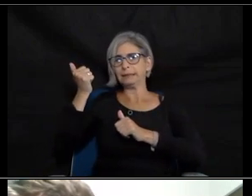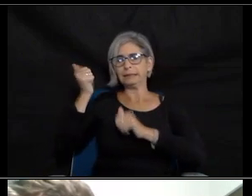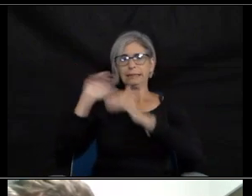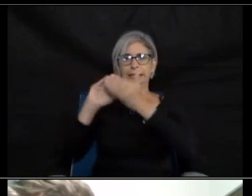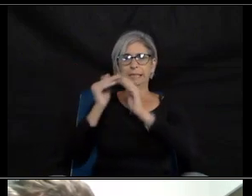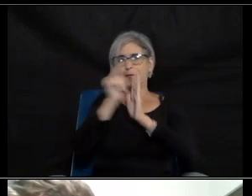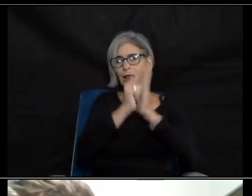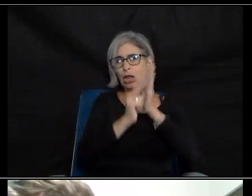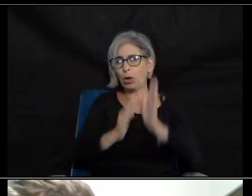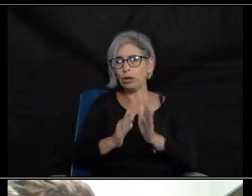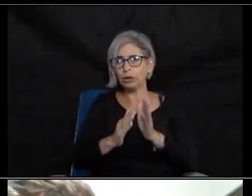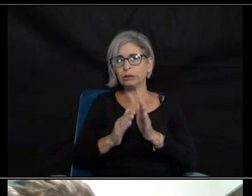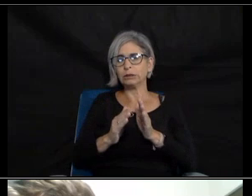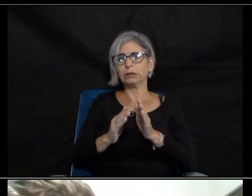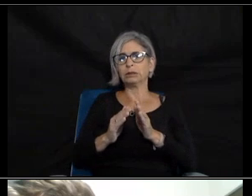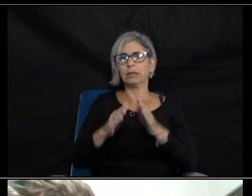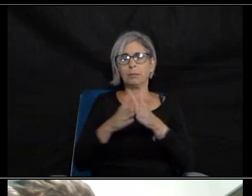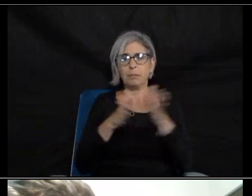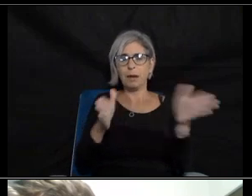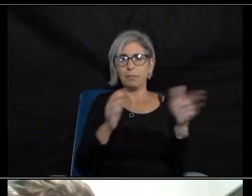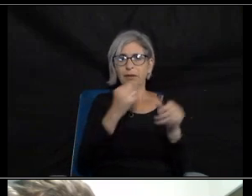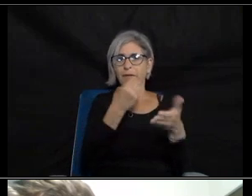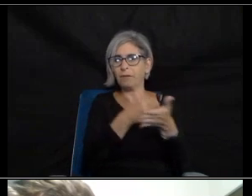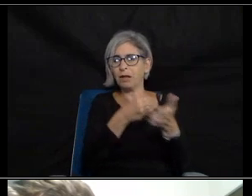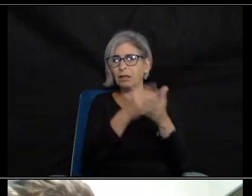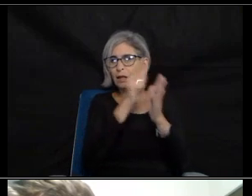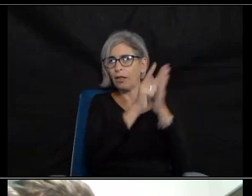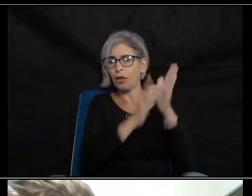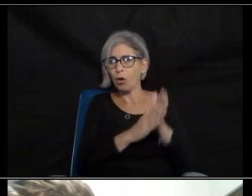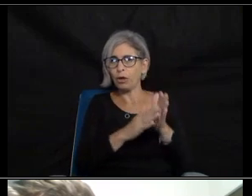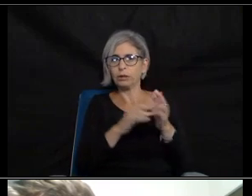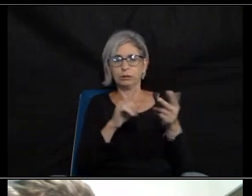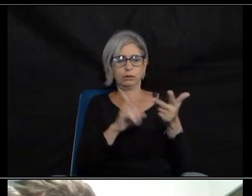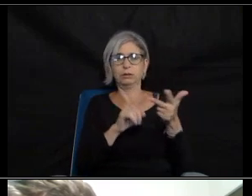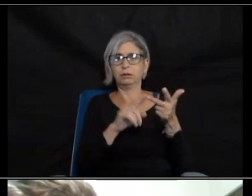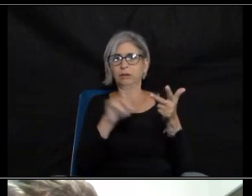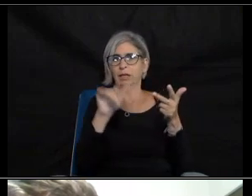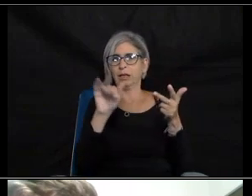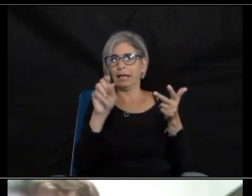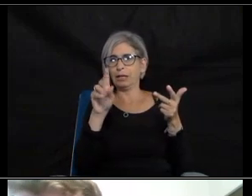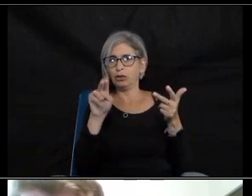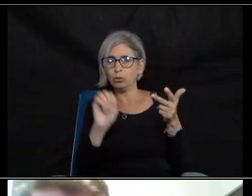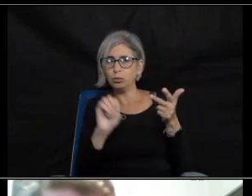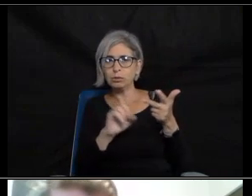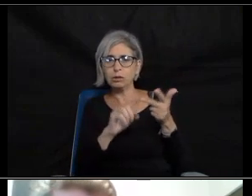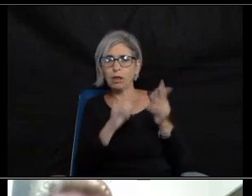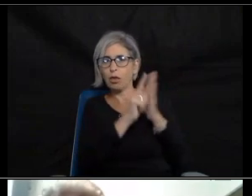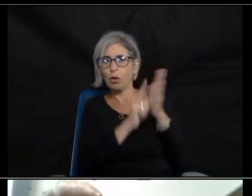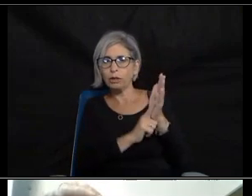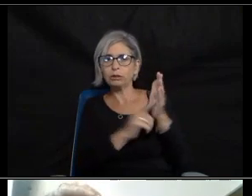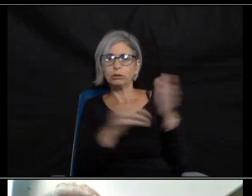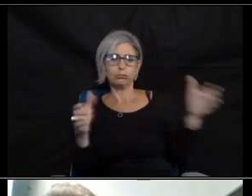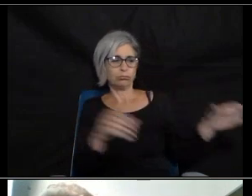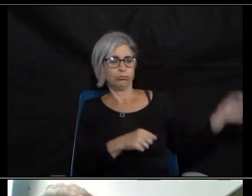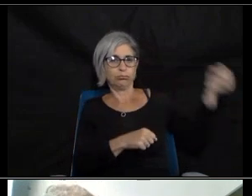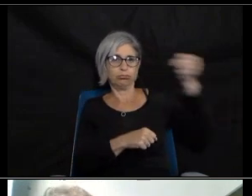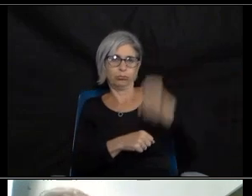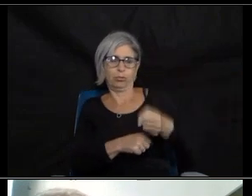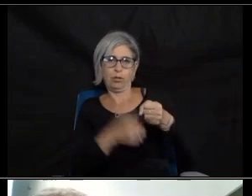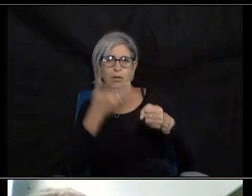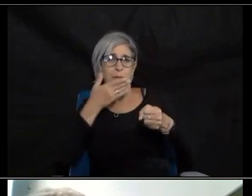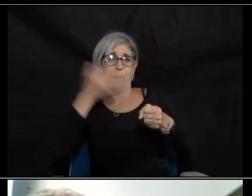lawyers and municipal public funding lawyers that I could find, the best land use lawyers that I could find, and brought in the